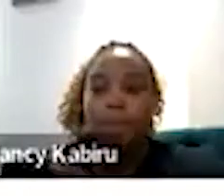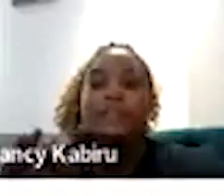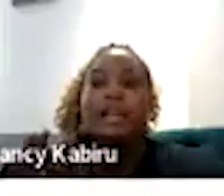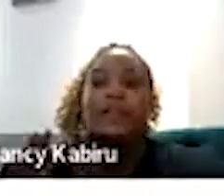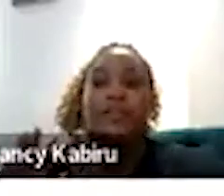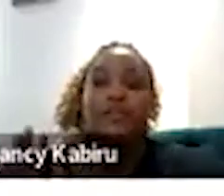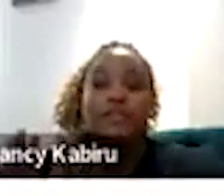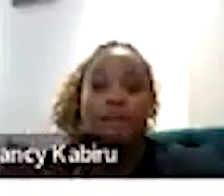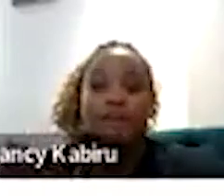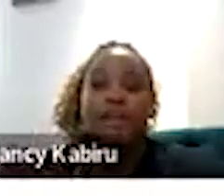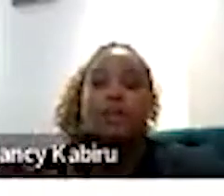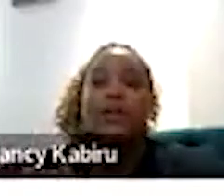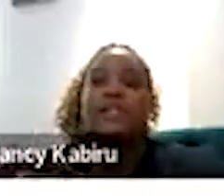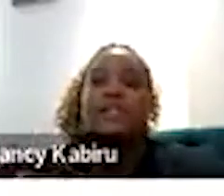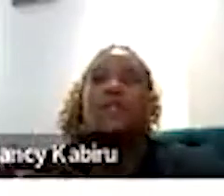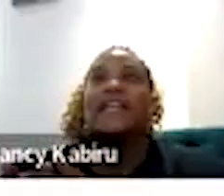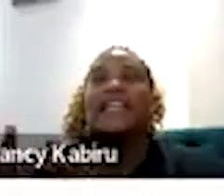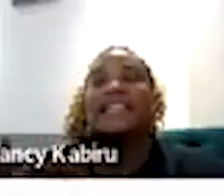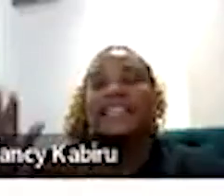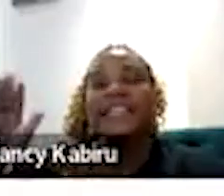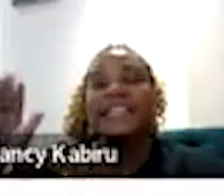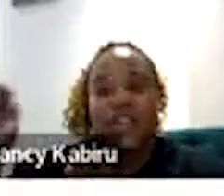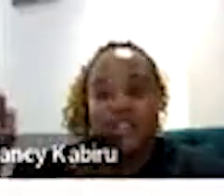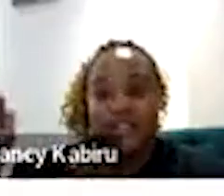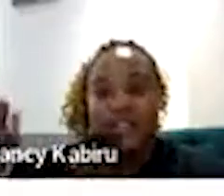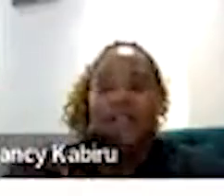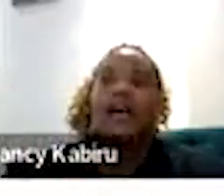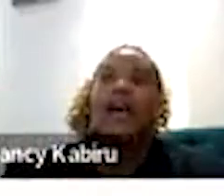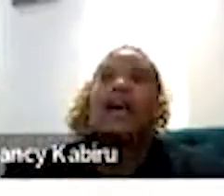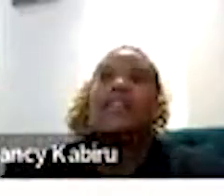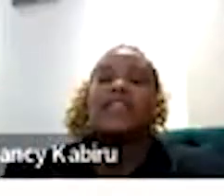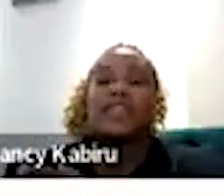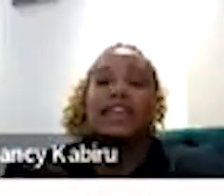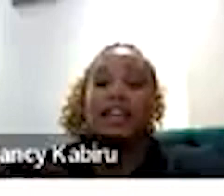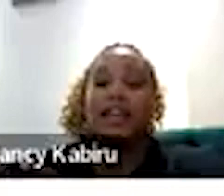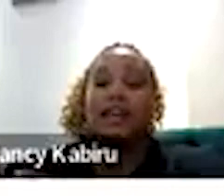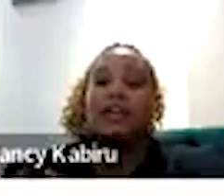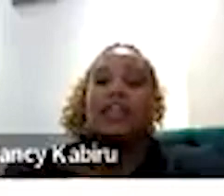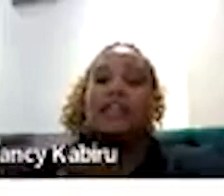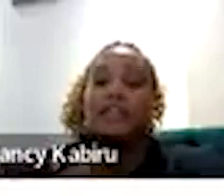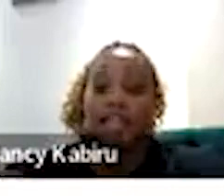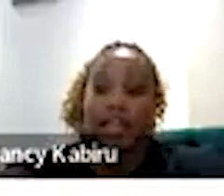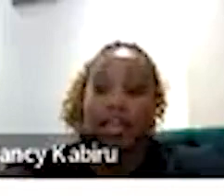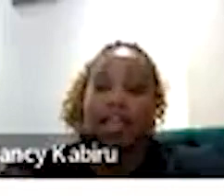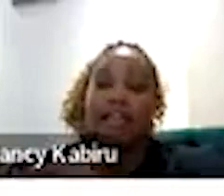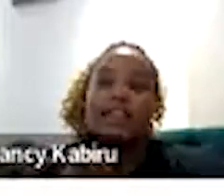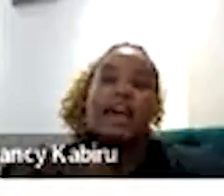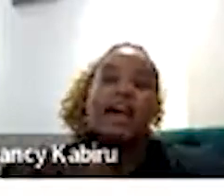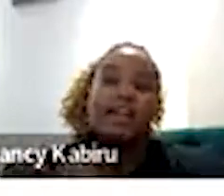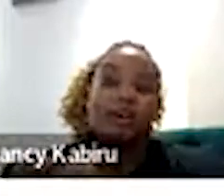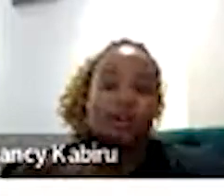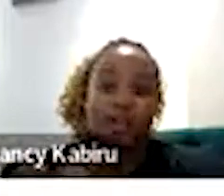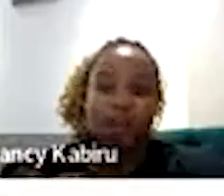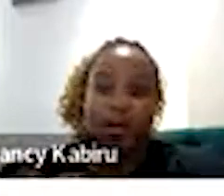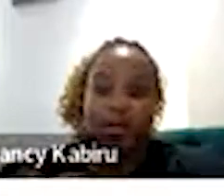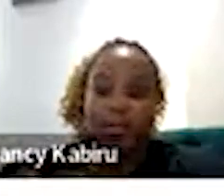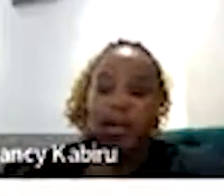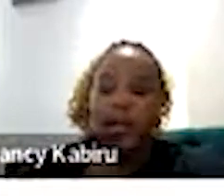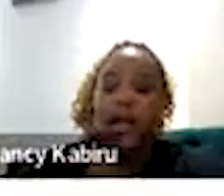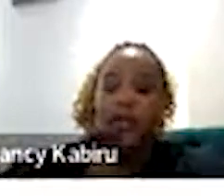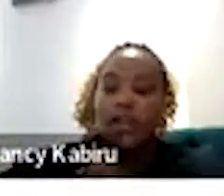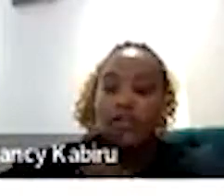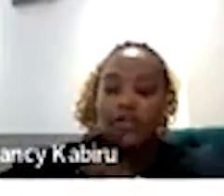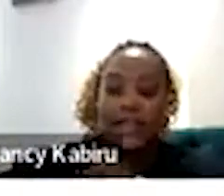Okay, because a lot of times when somebody is in distress, they think or they feel like that they are the only